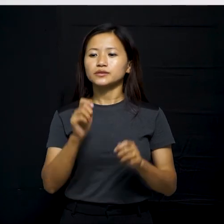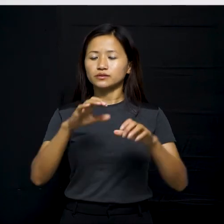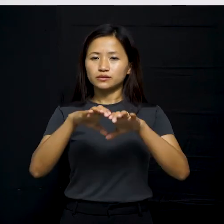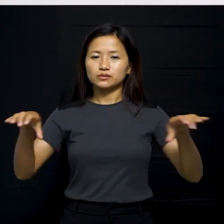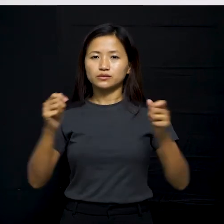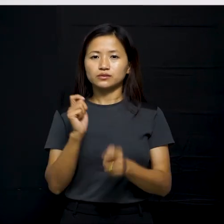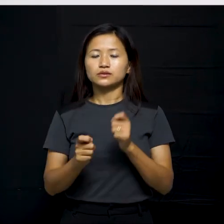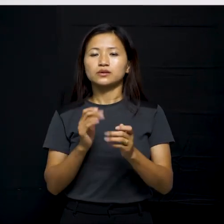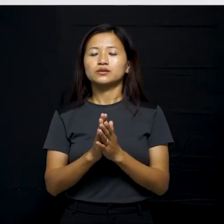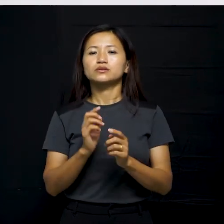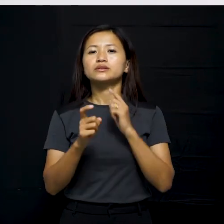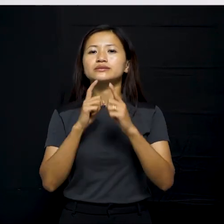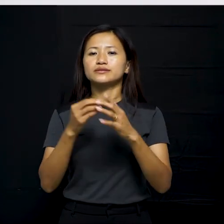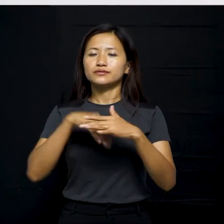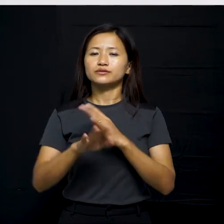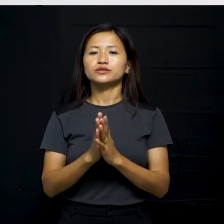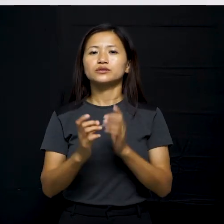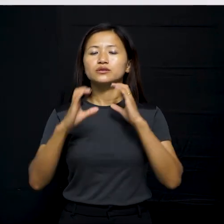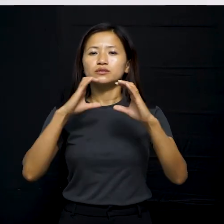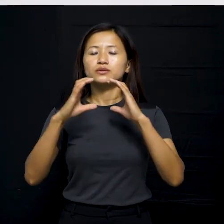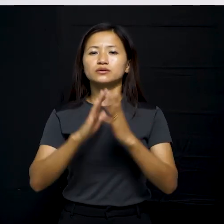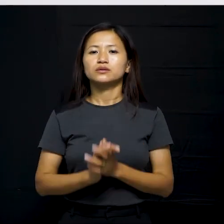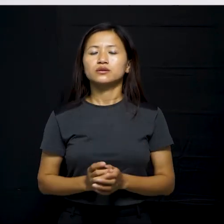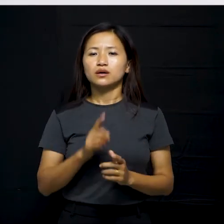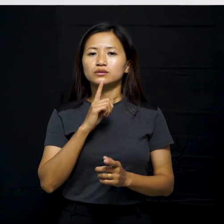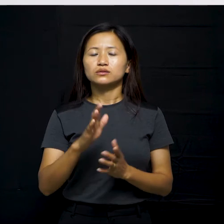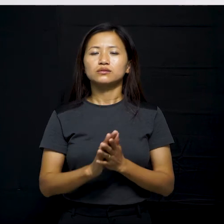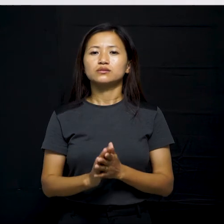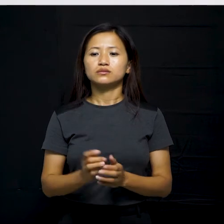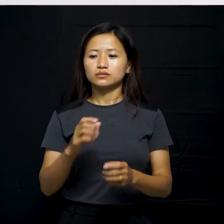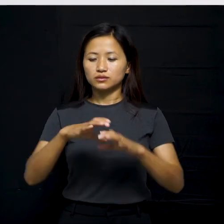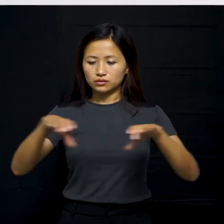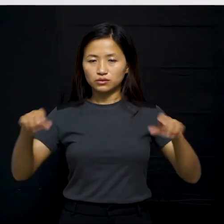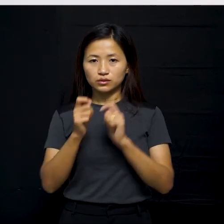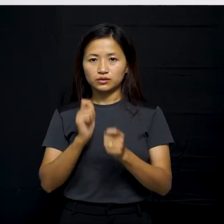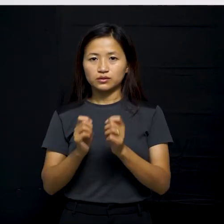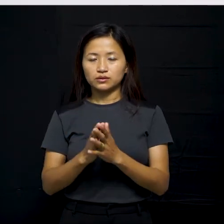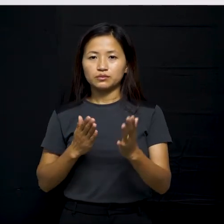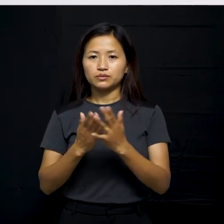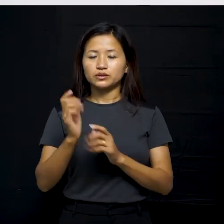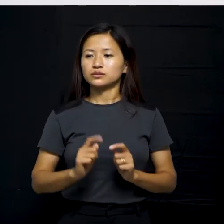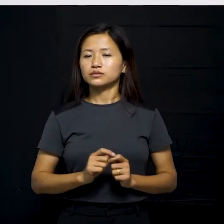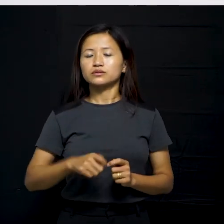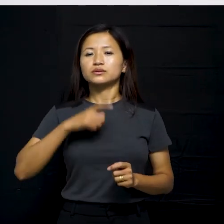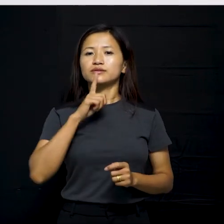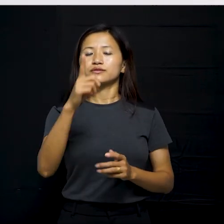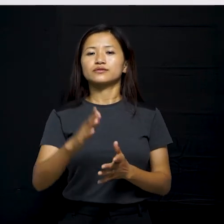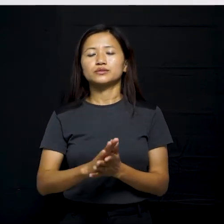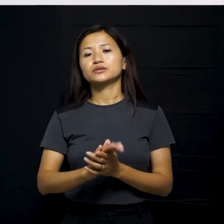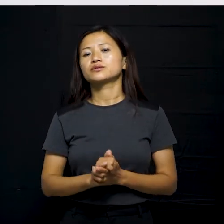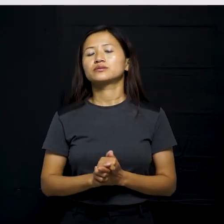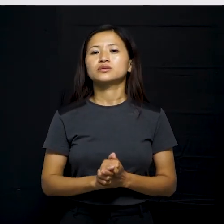for inter-village communication. If you remember, I told you that the log drums are used to pass information, and